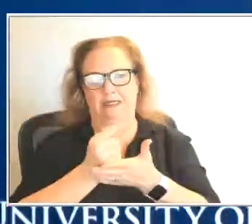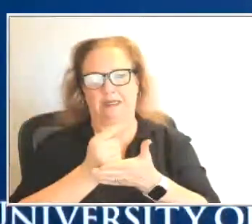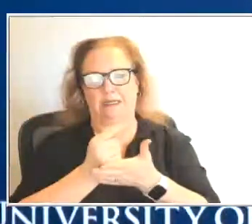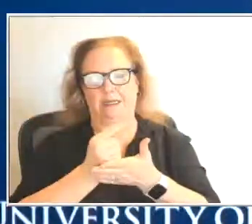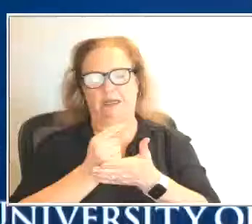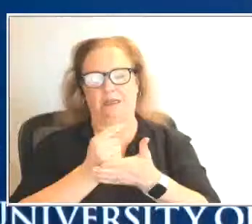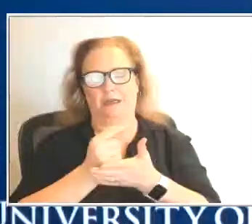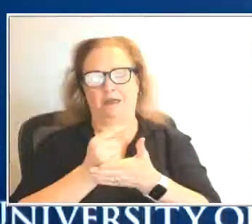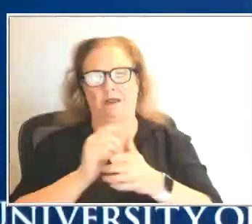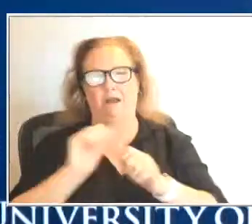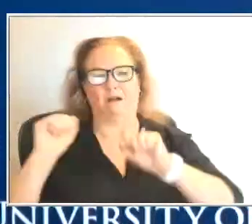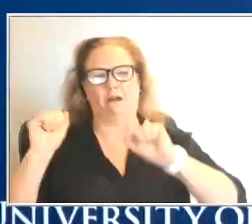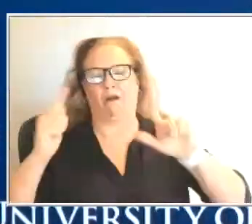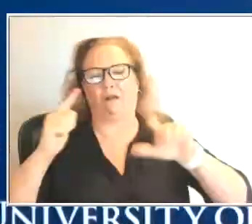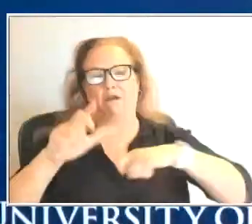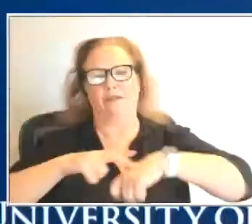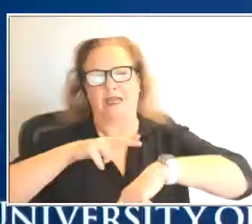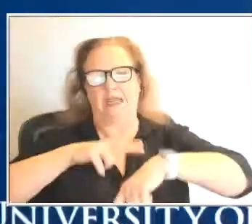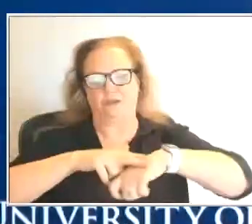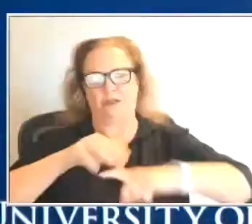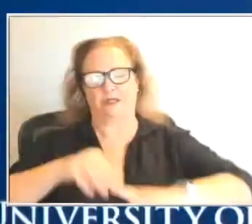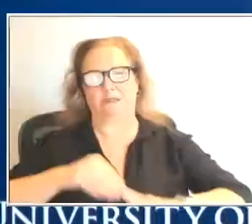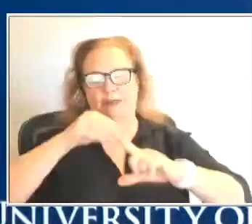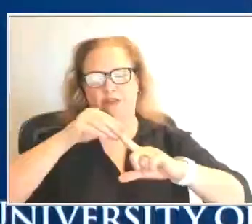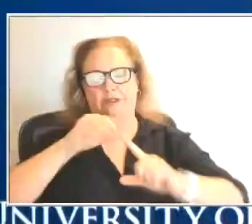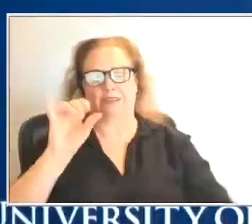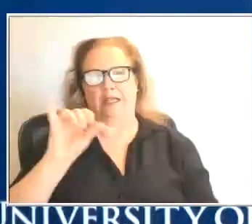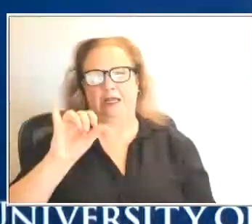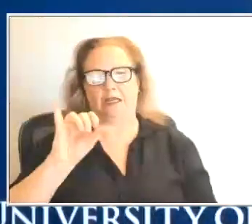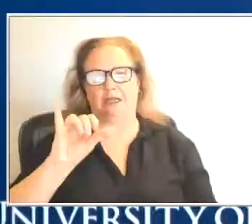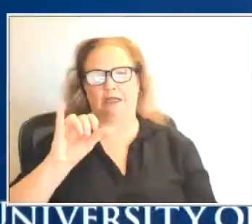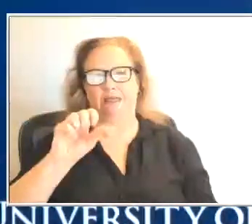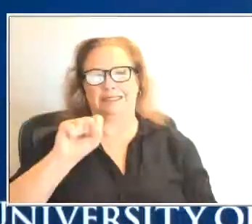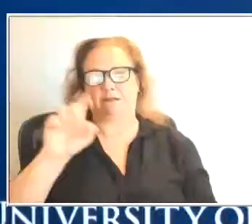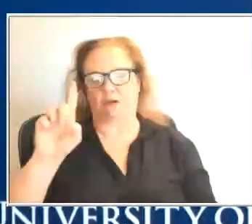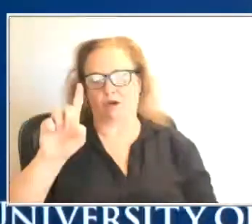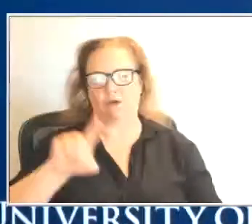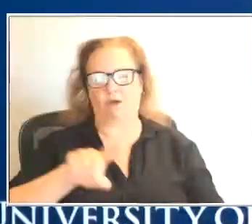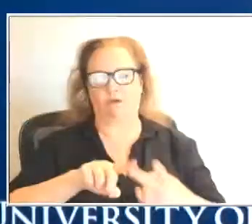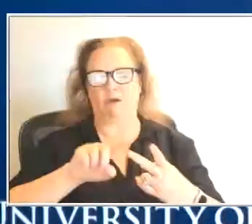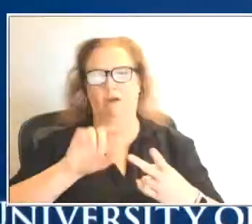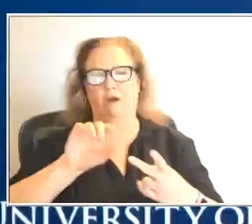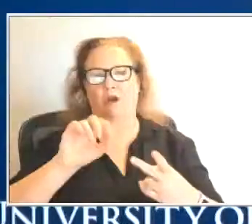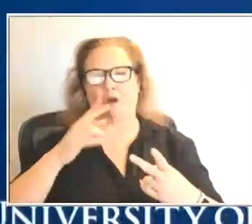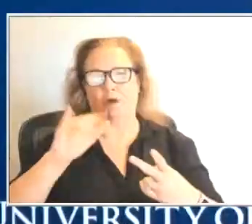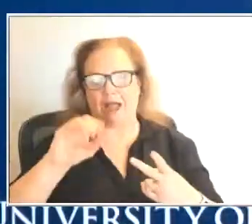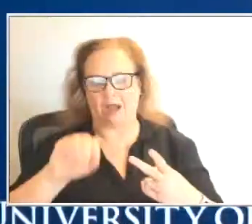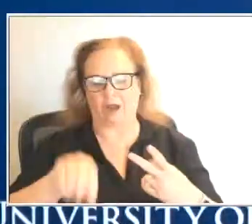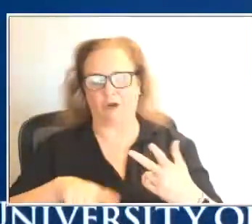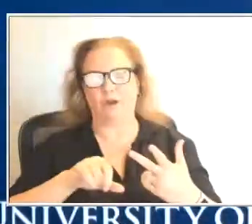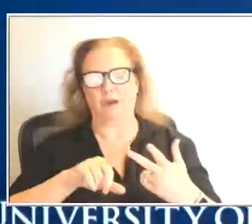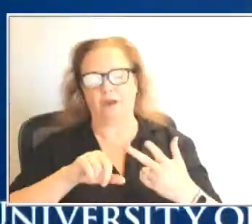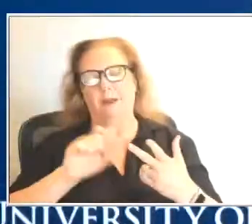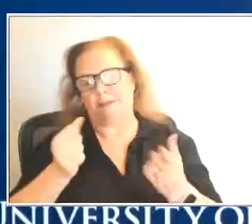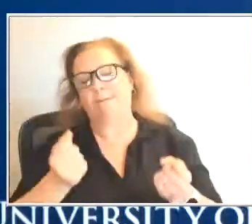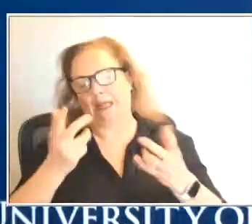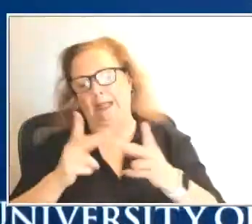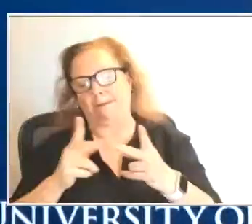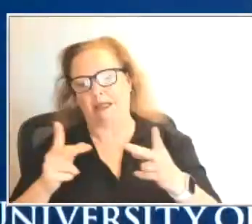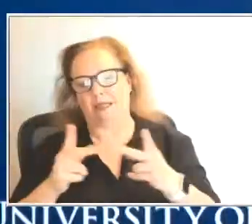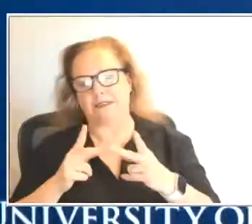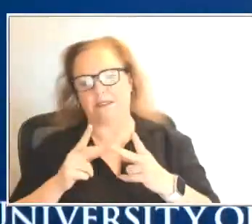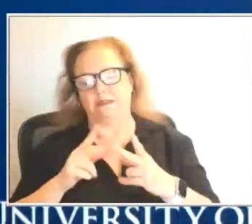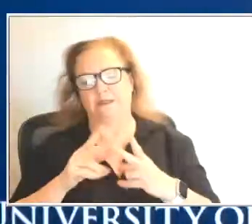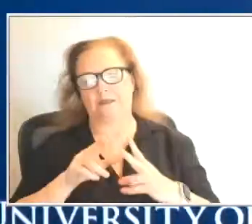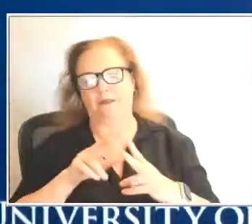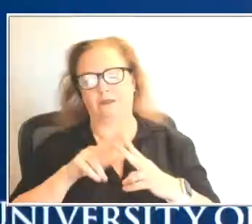over the nation, especially in places like South Dakota, Ohio, but there are many places other than that as